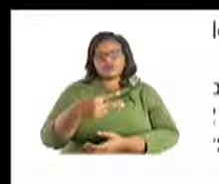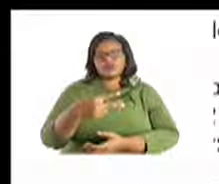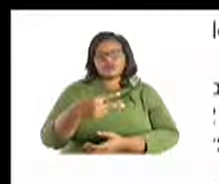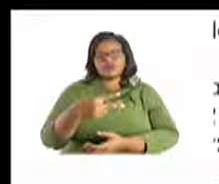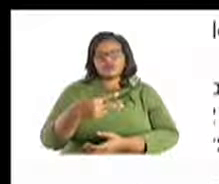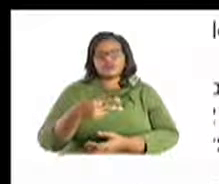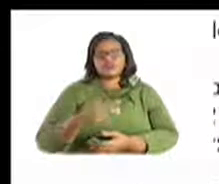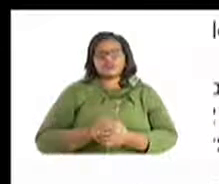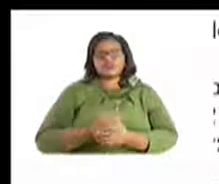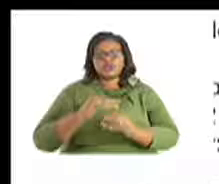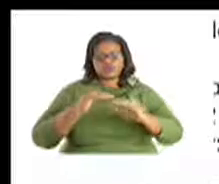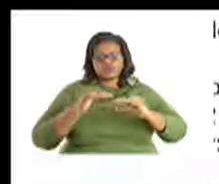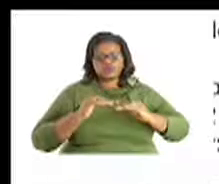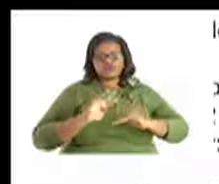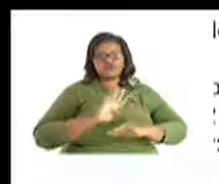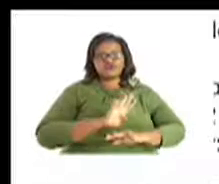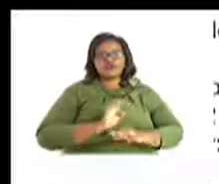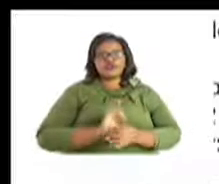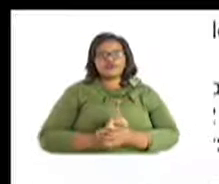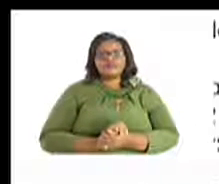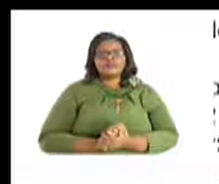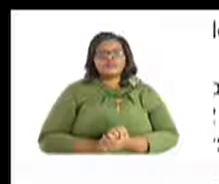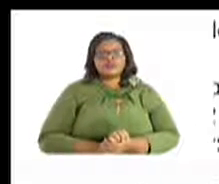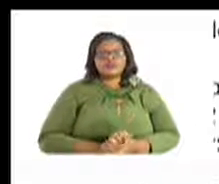Then on number 4, we are having